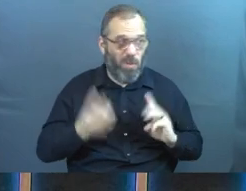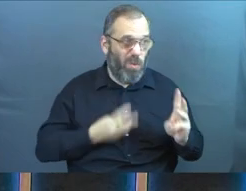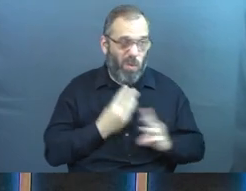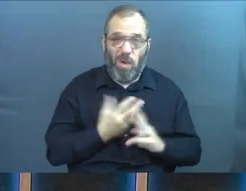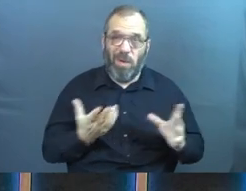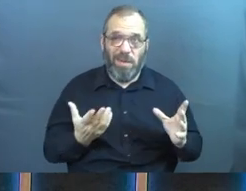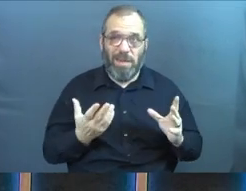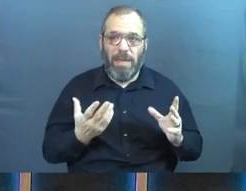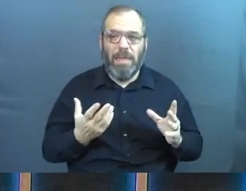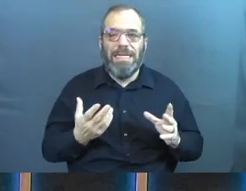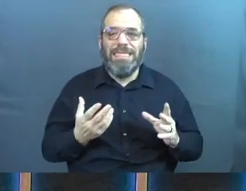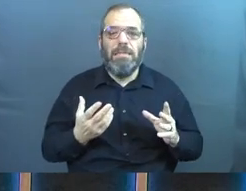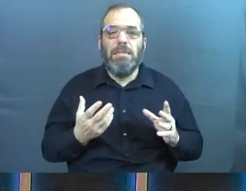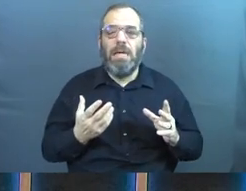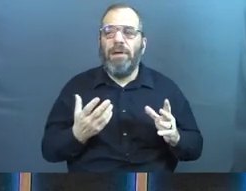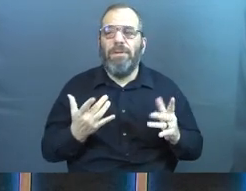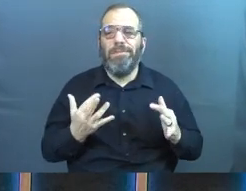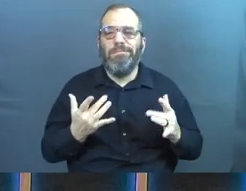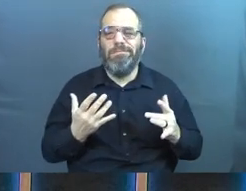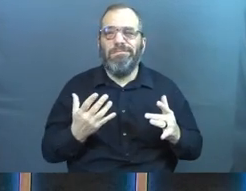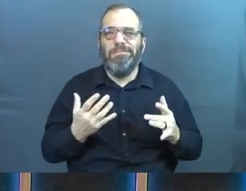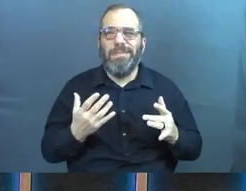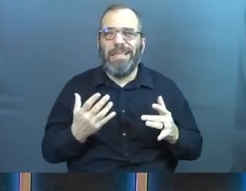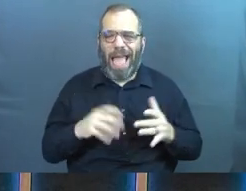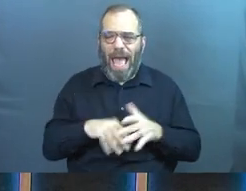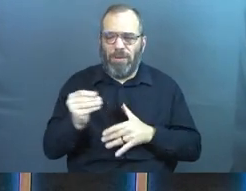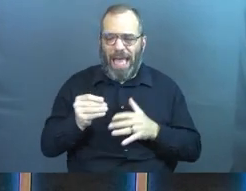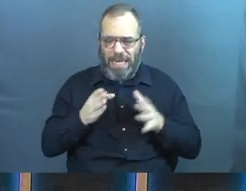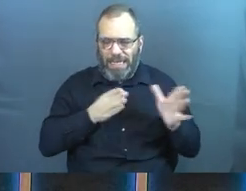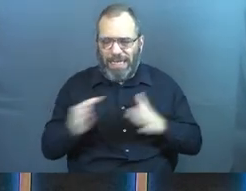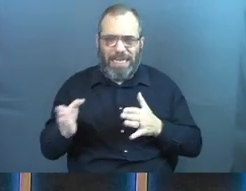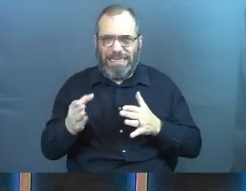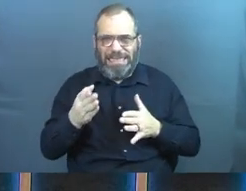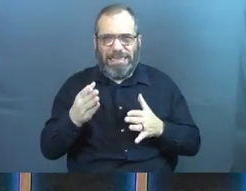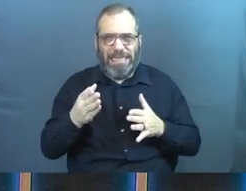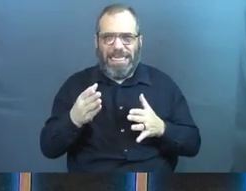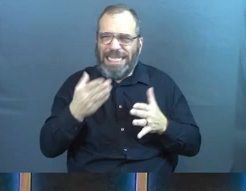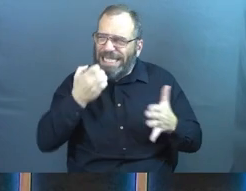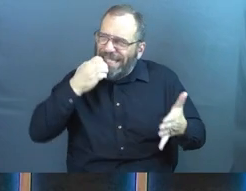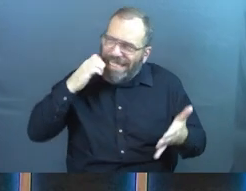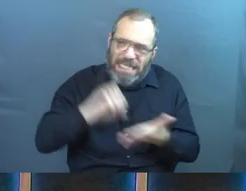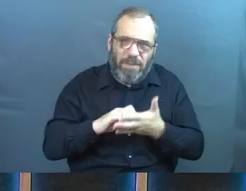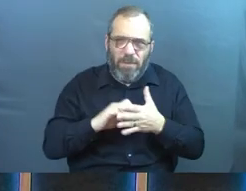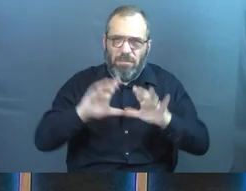with, outside of a highly organized evil organization.